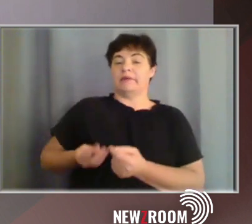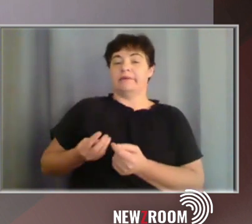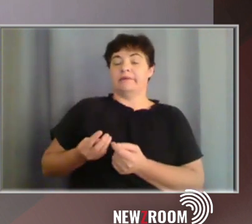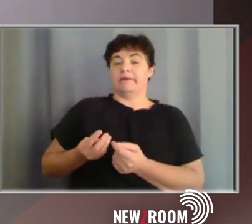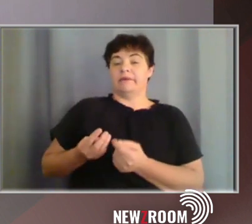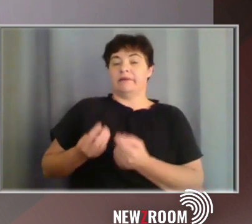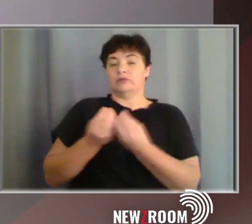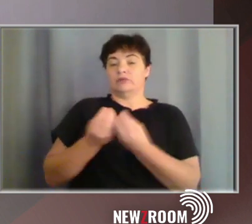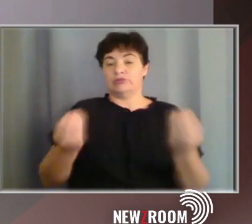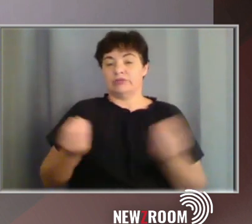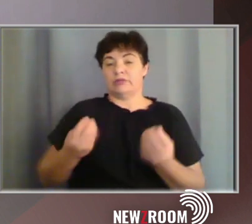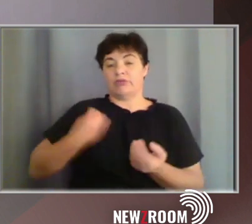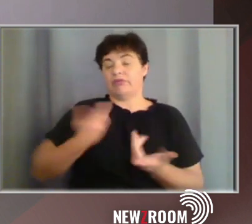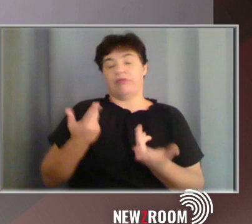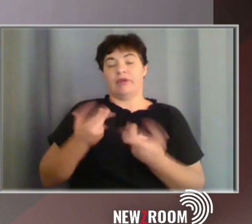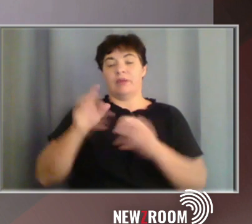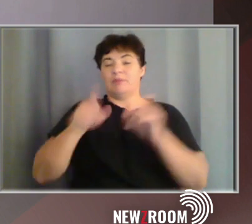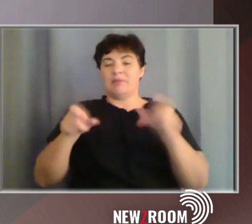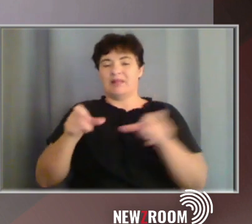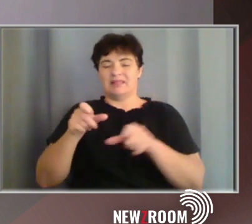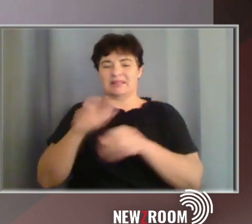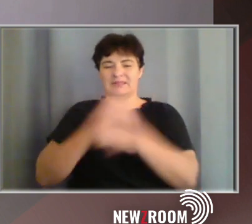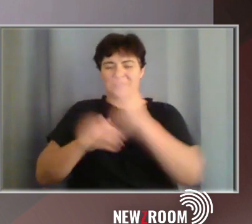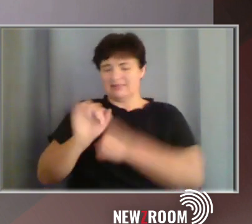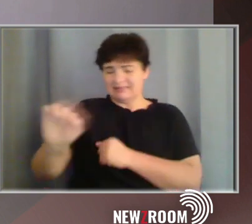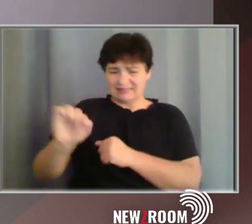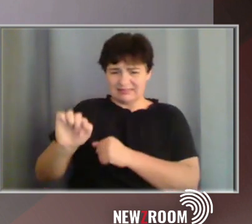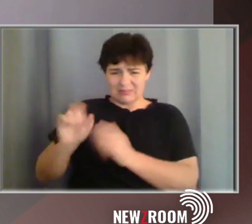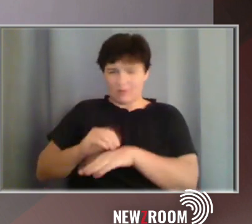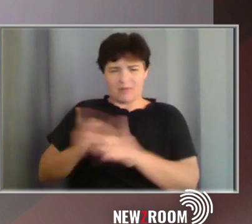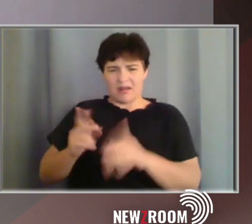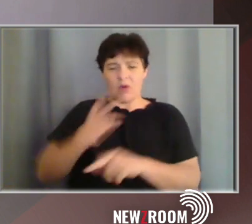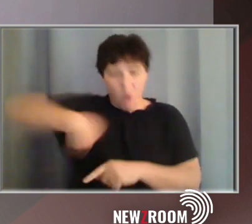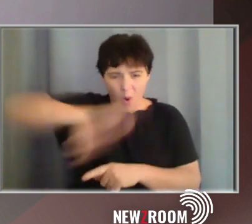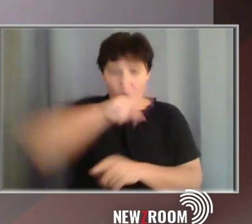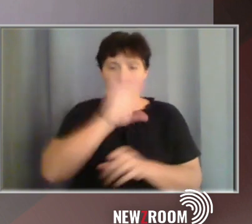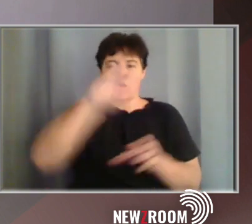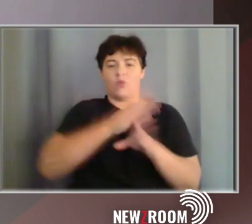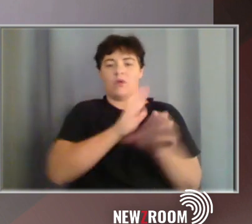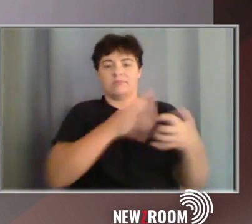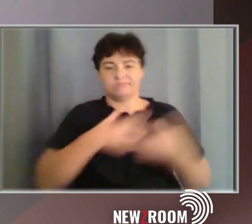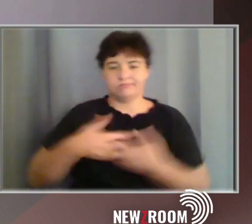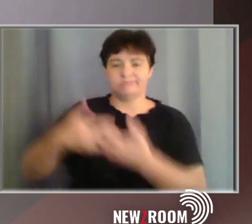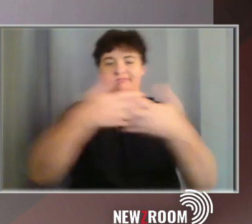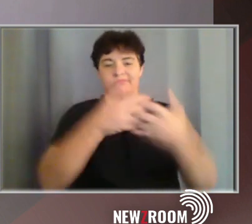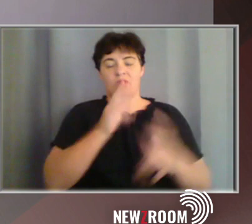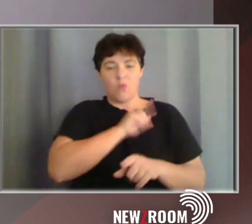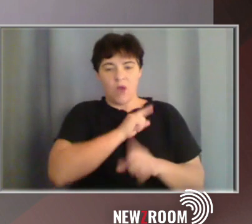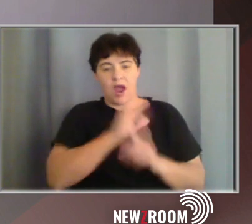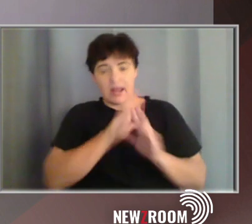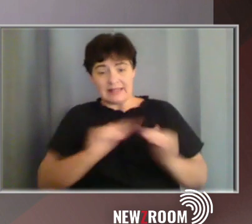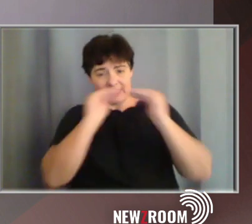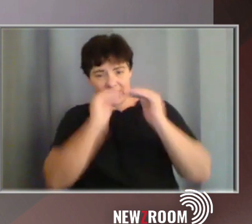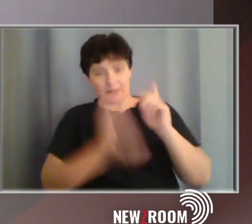all of us to make sure and advocate that it does get the status quo that it